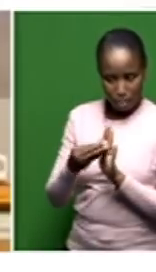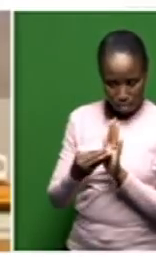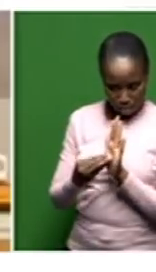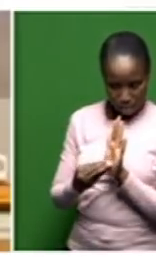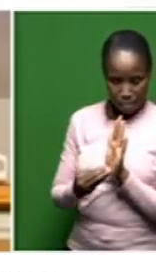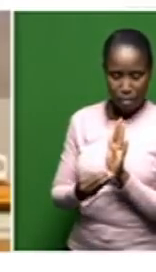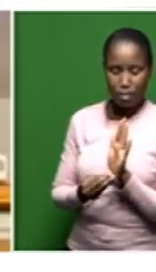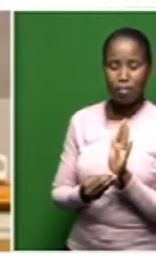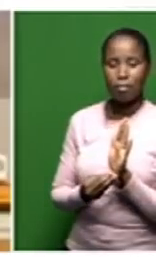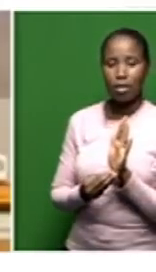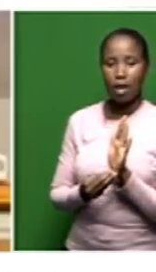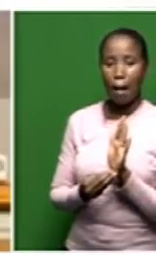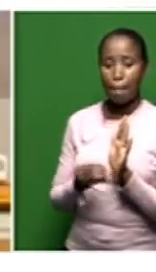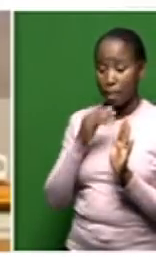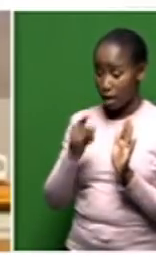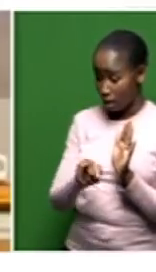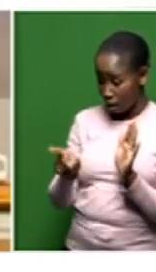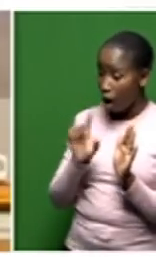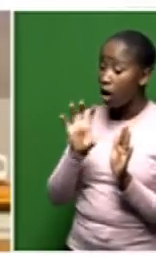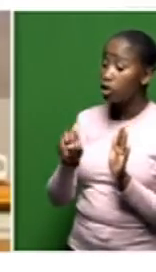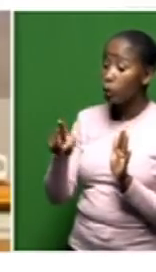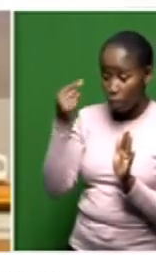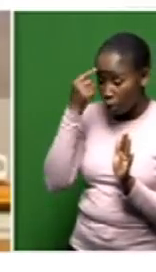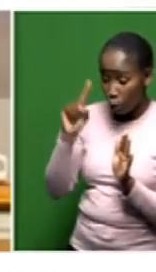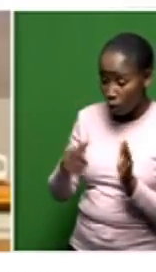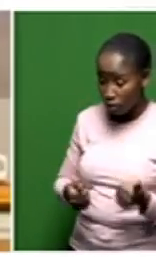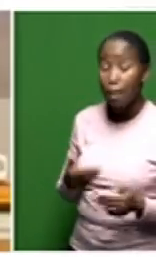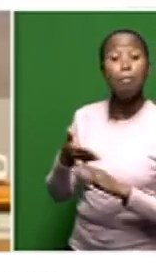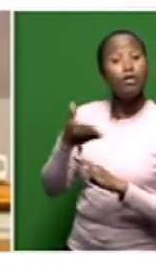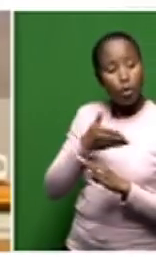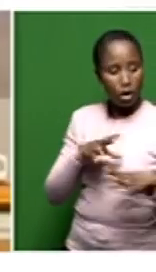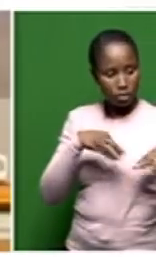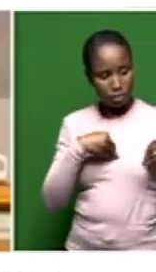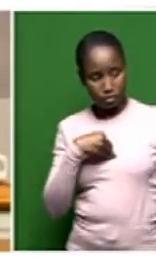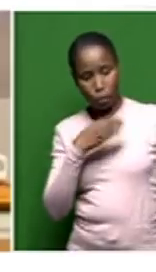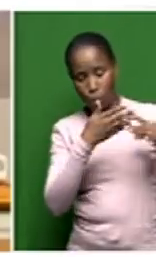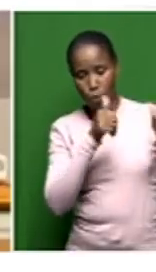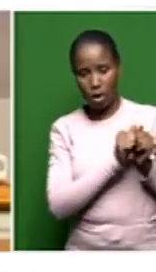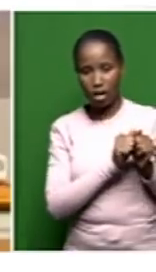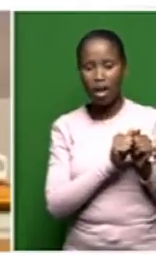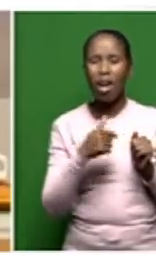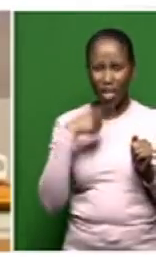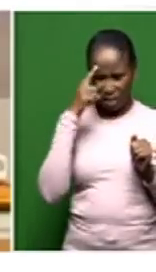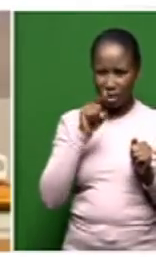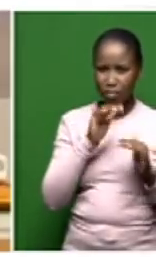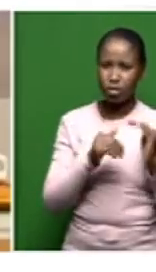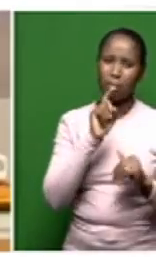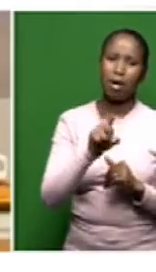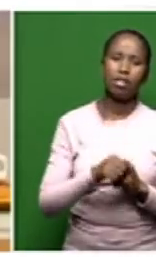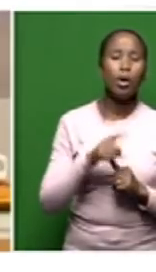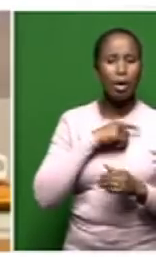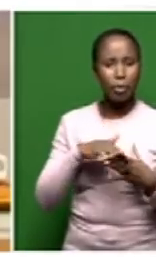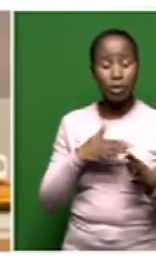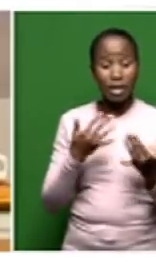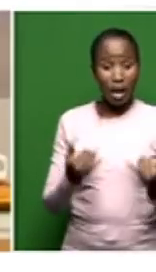What do you think as voters as we enter a coalition? I think that should be approached, because otherwise it's going to be very